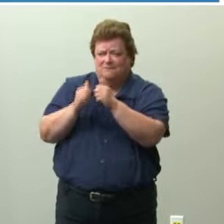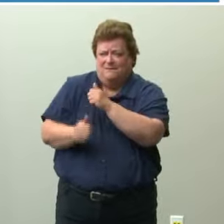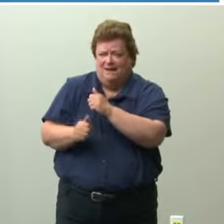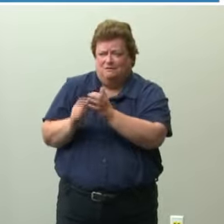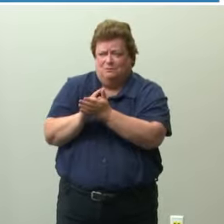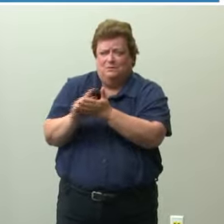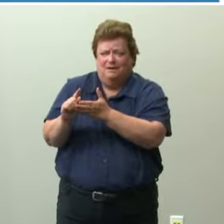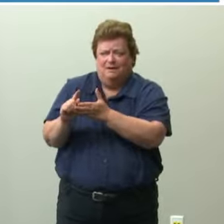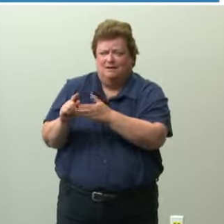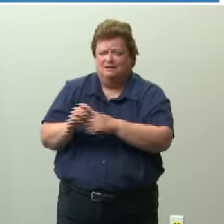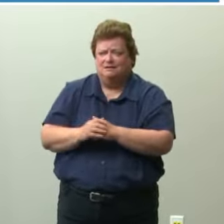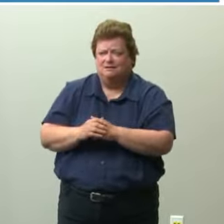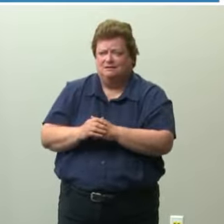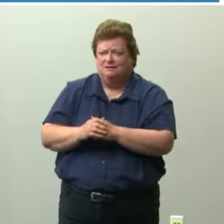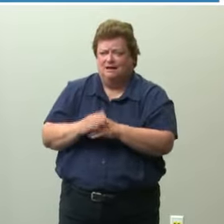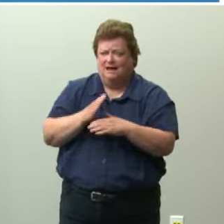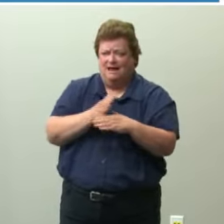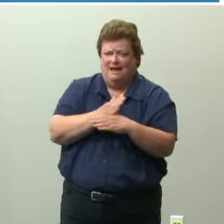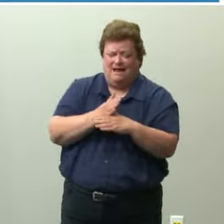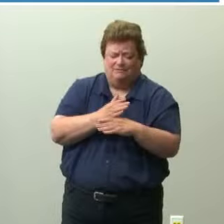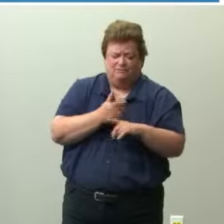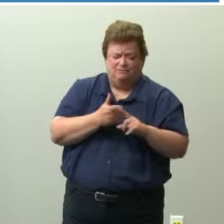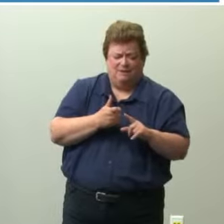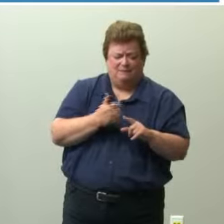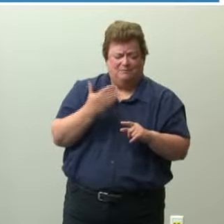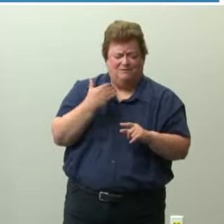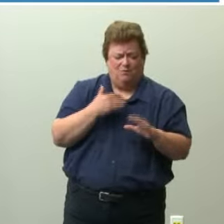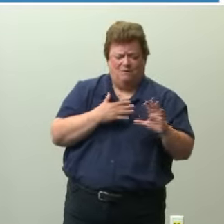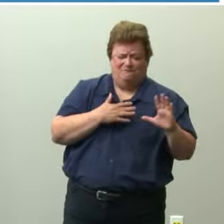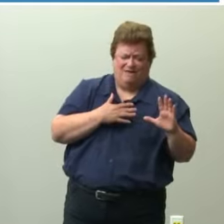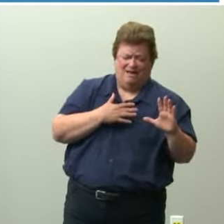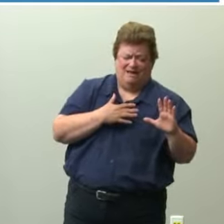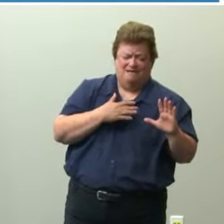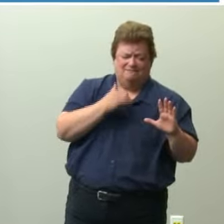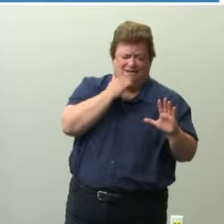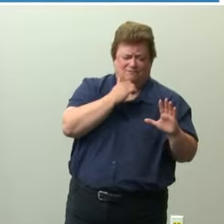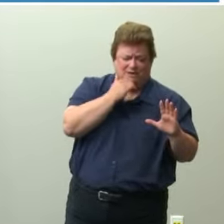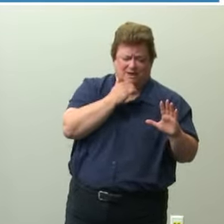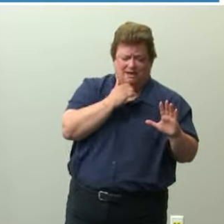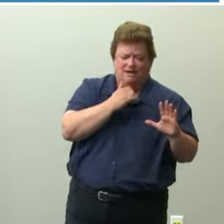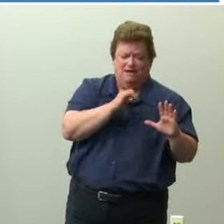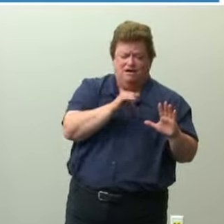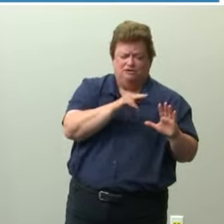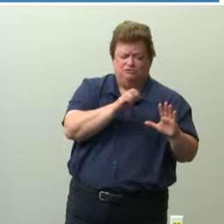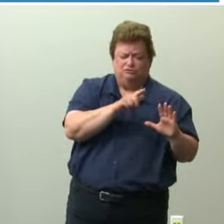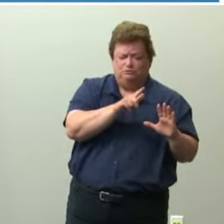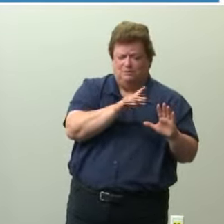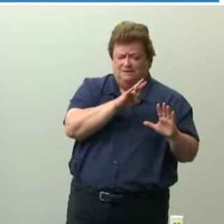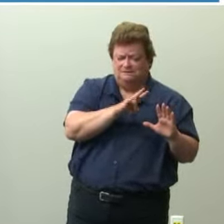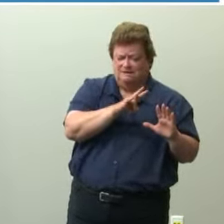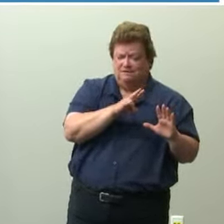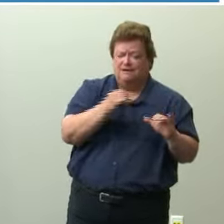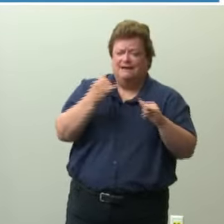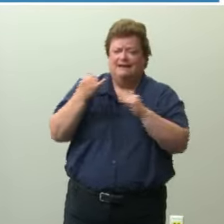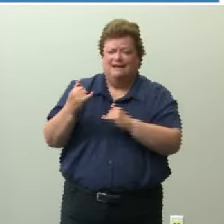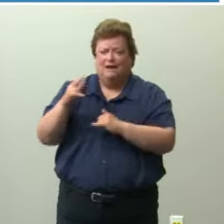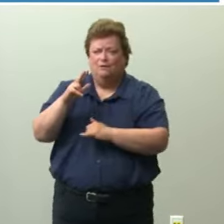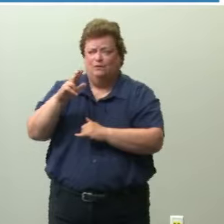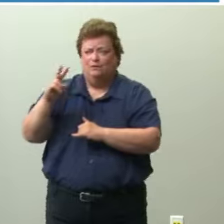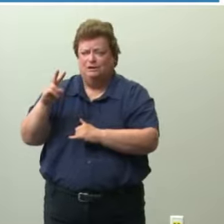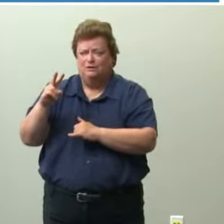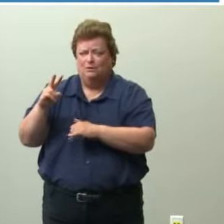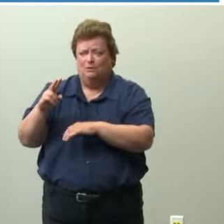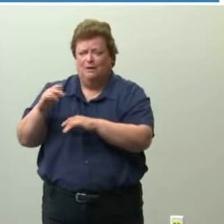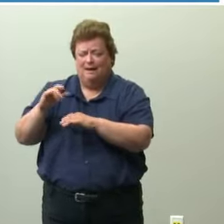few weeks. The average is up from a low of 5 per day on June 27th to 32 cases